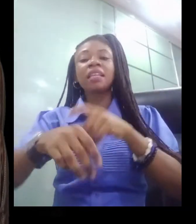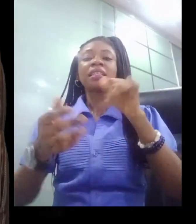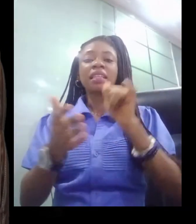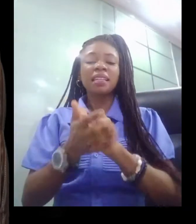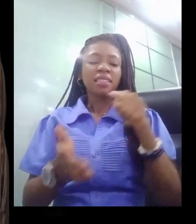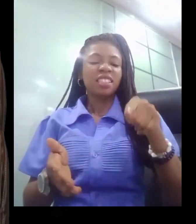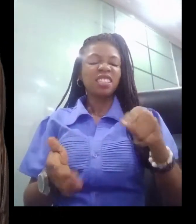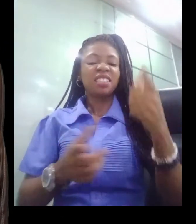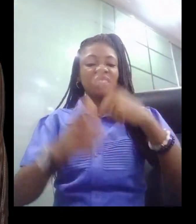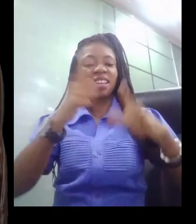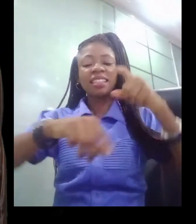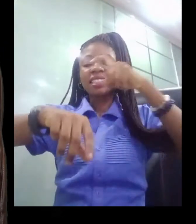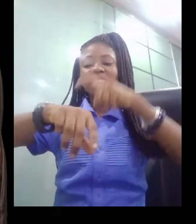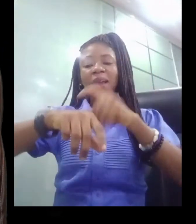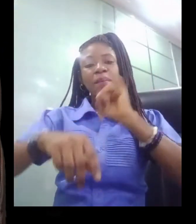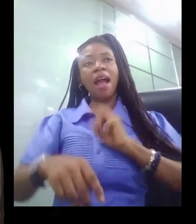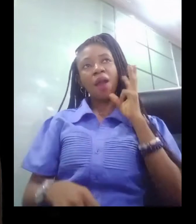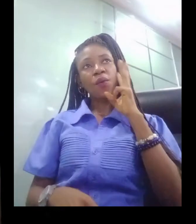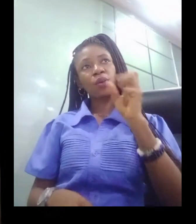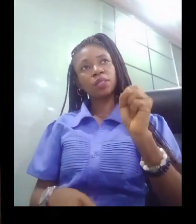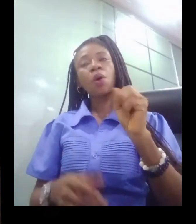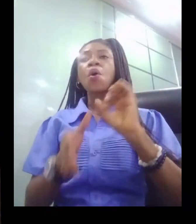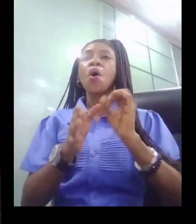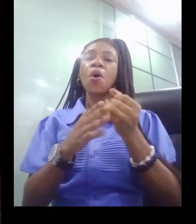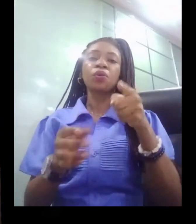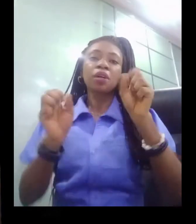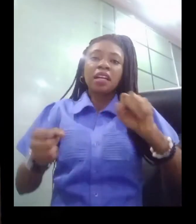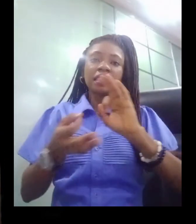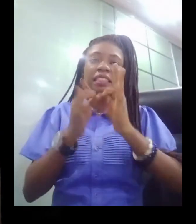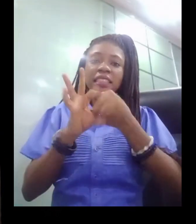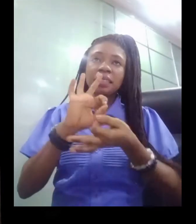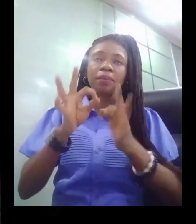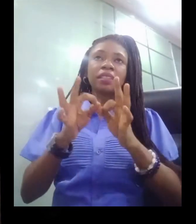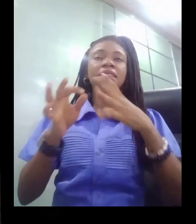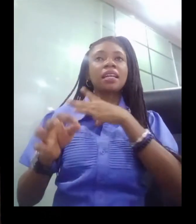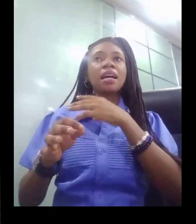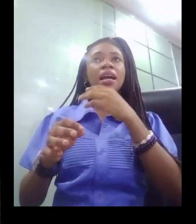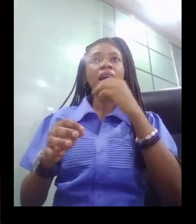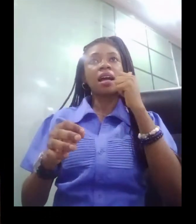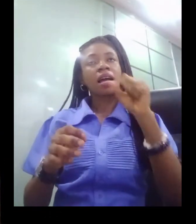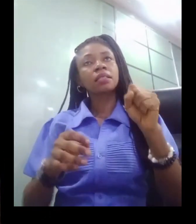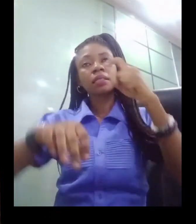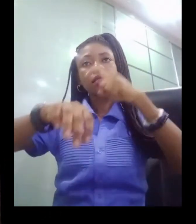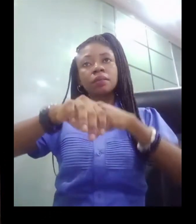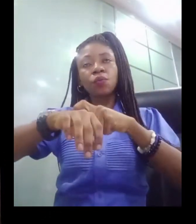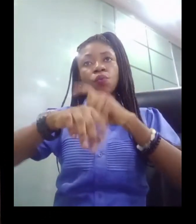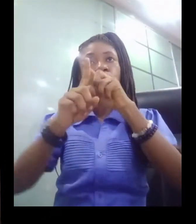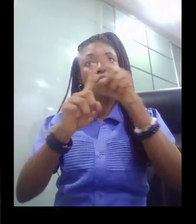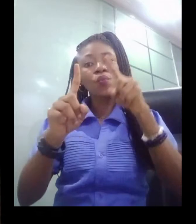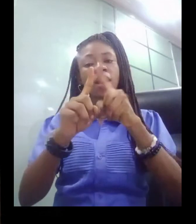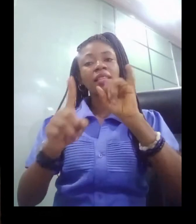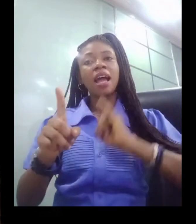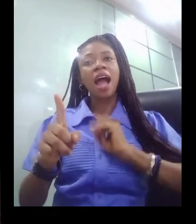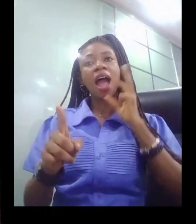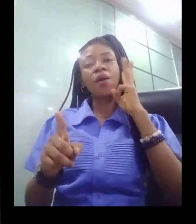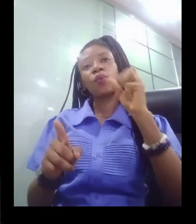was, or you can interpret it as when I was. But let's go with the